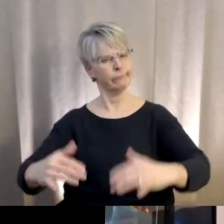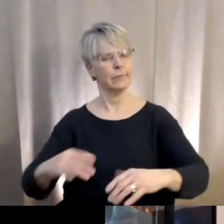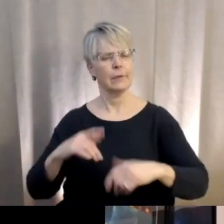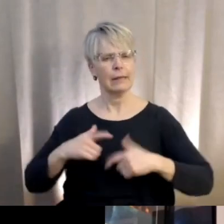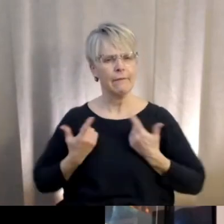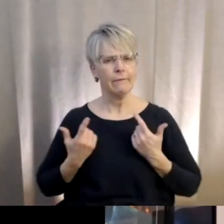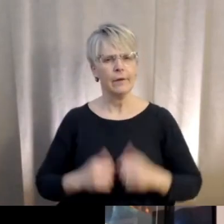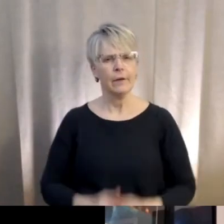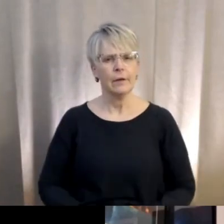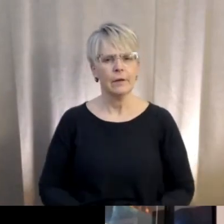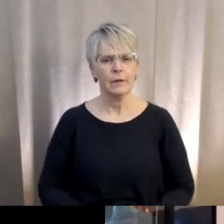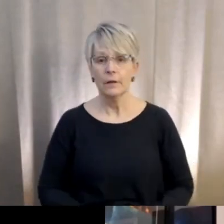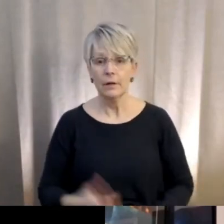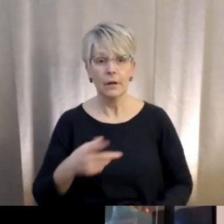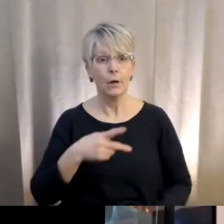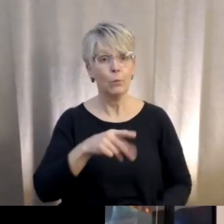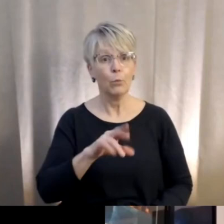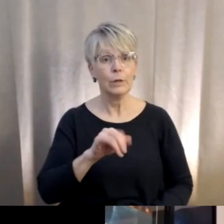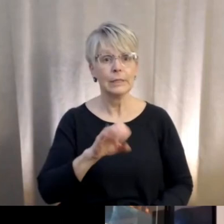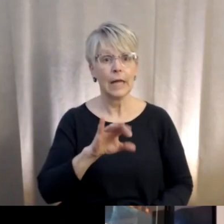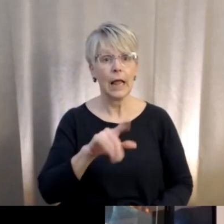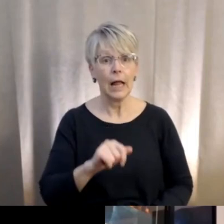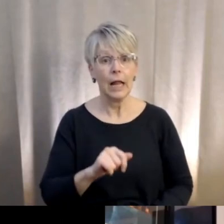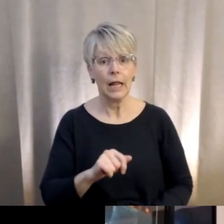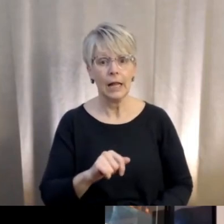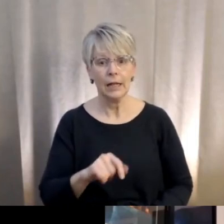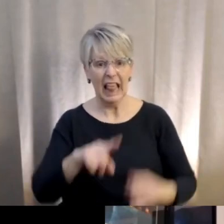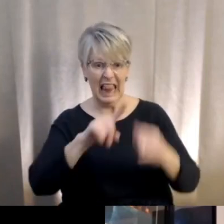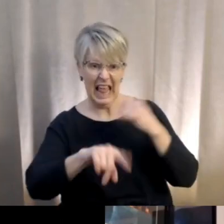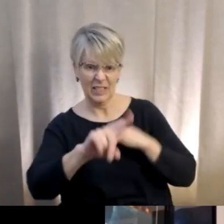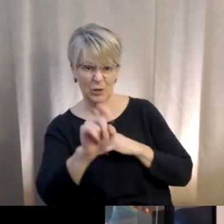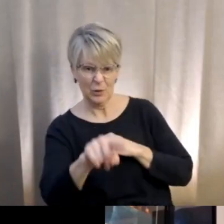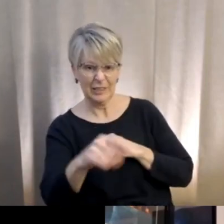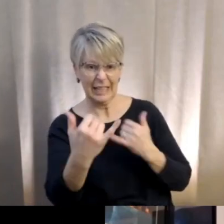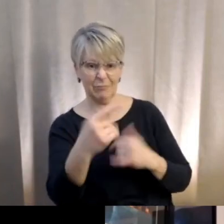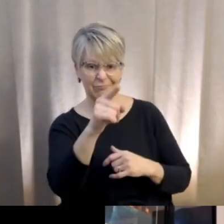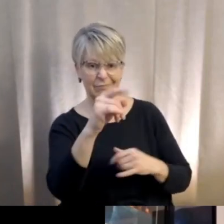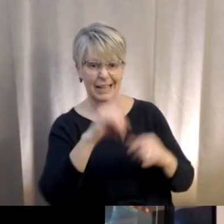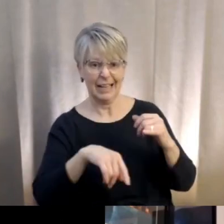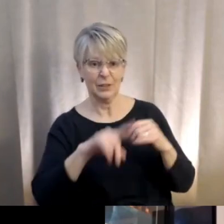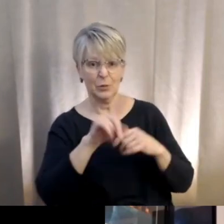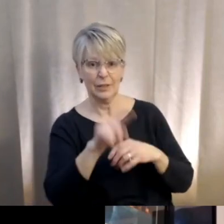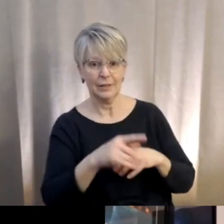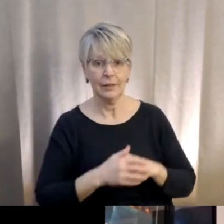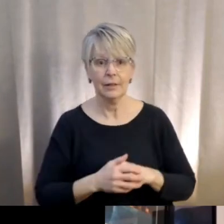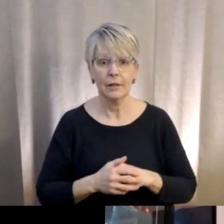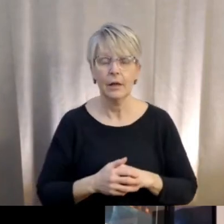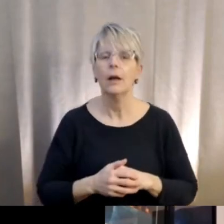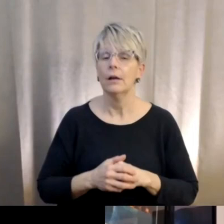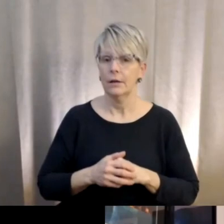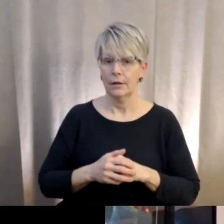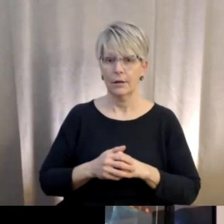you. Sorry. Go ahead, Priscilla. Yeah. And so last question, and then we'll run the session. If